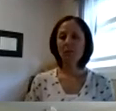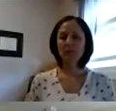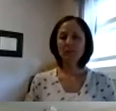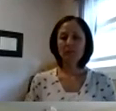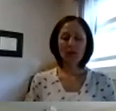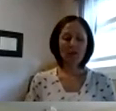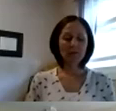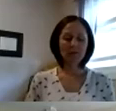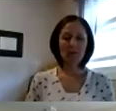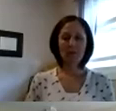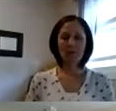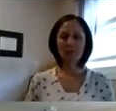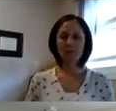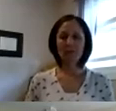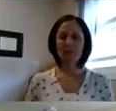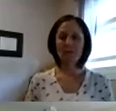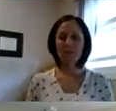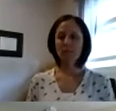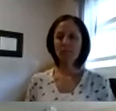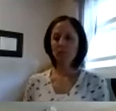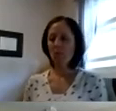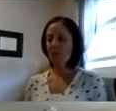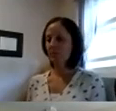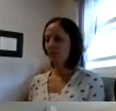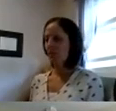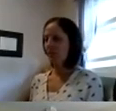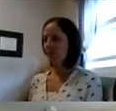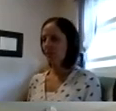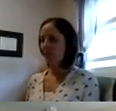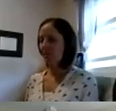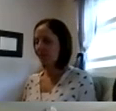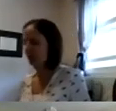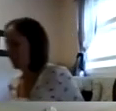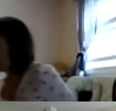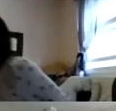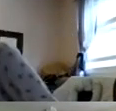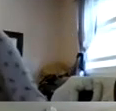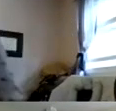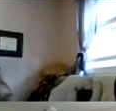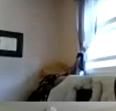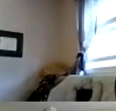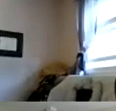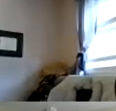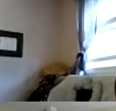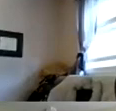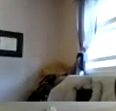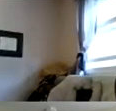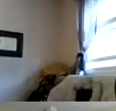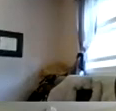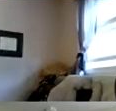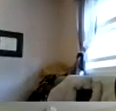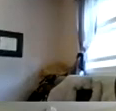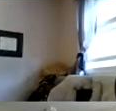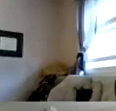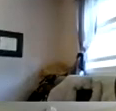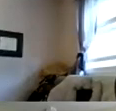question that, yes, if you're receiving funding for emergency assistance, you can still apply for